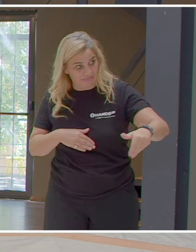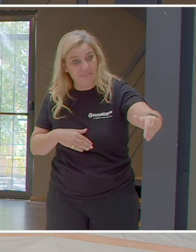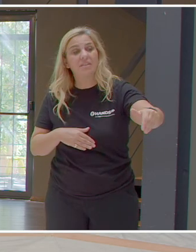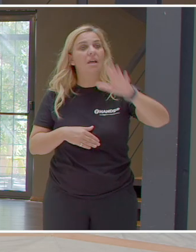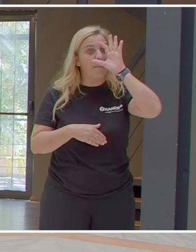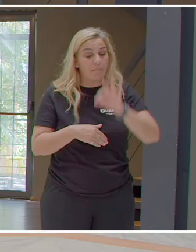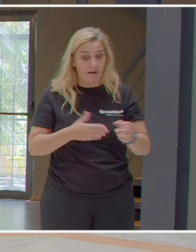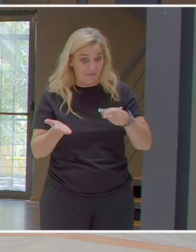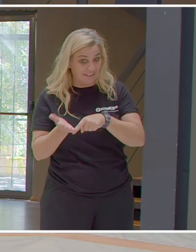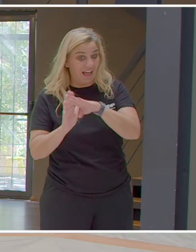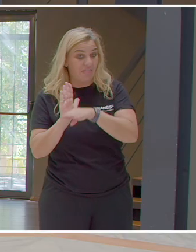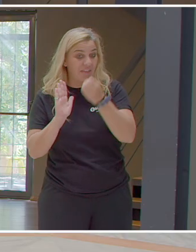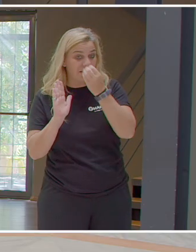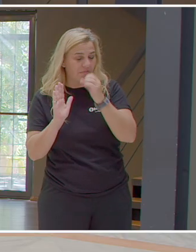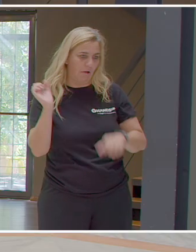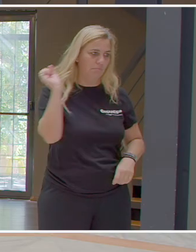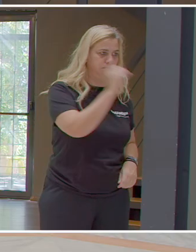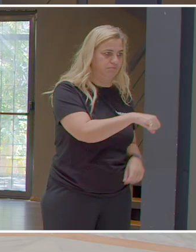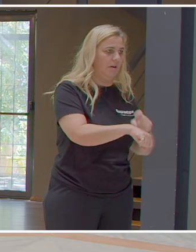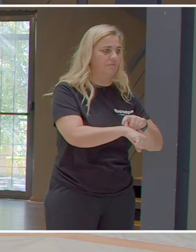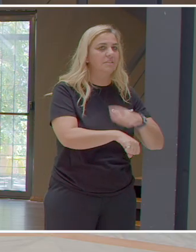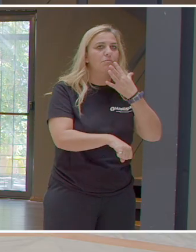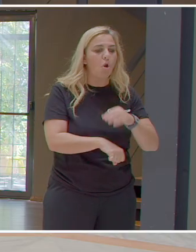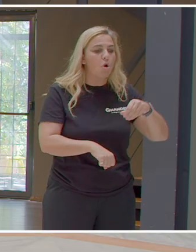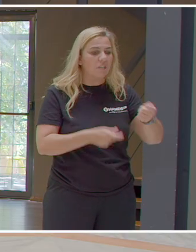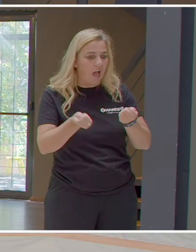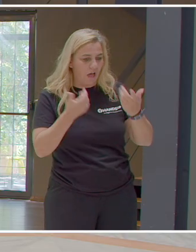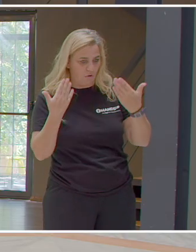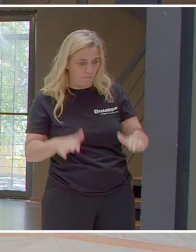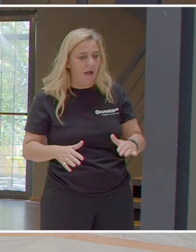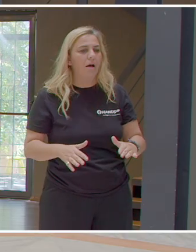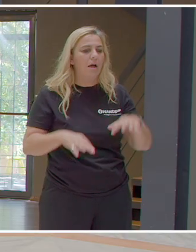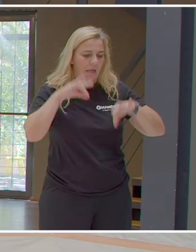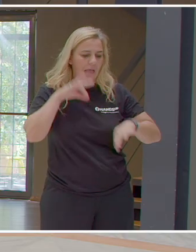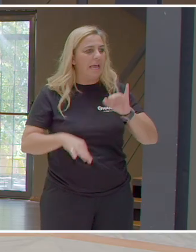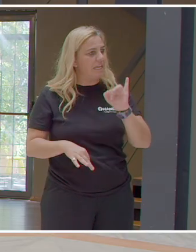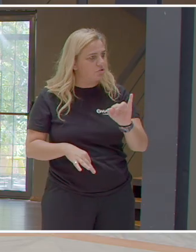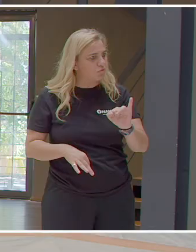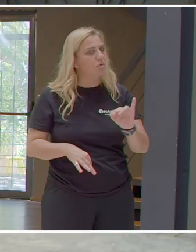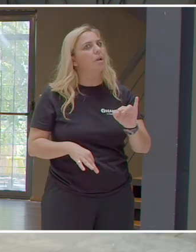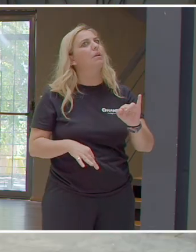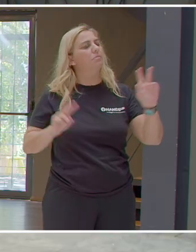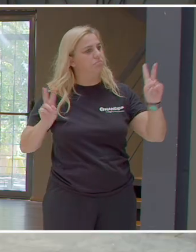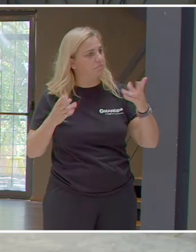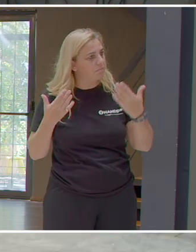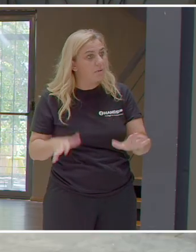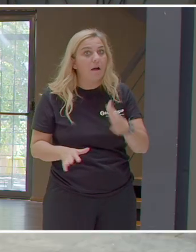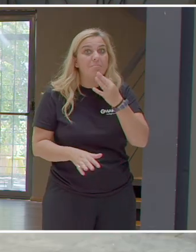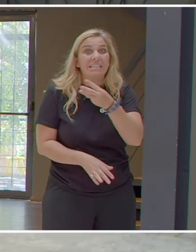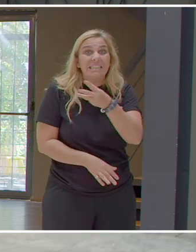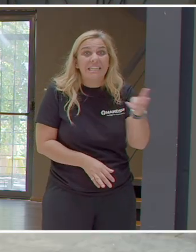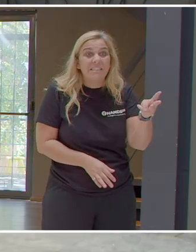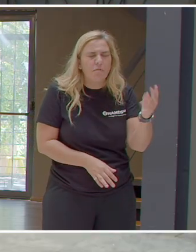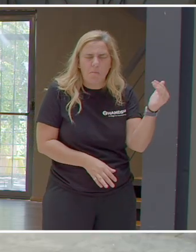3 times more effective at controlling blood sugar. Insulin sensitivity improved in just 3 weeks. Jesus, like 3